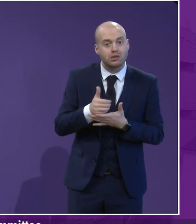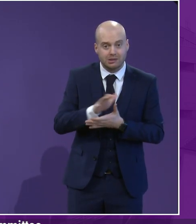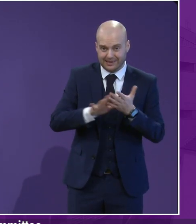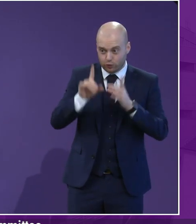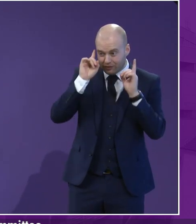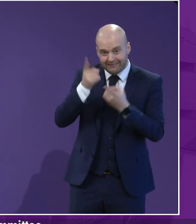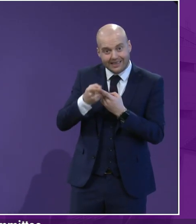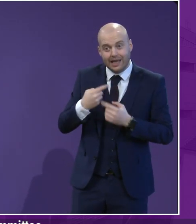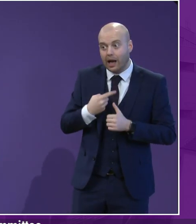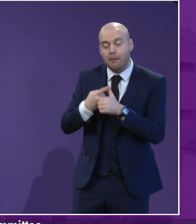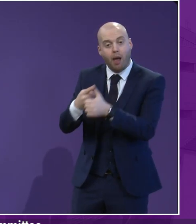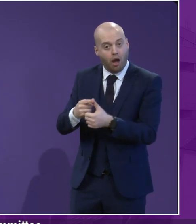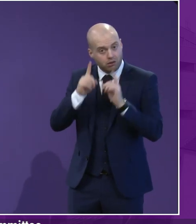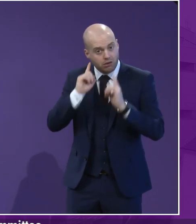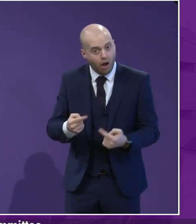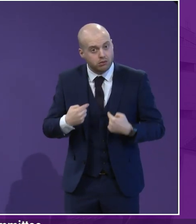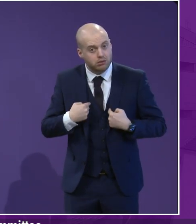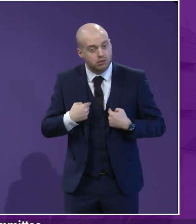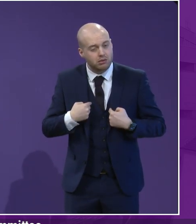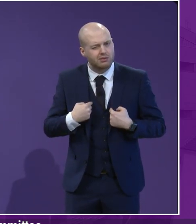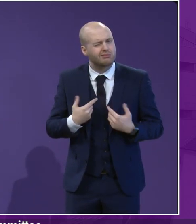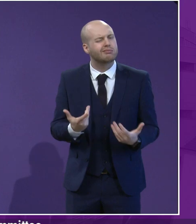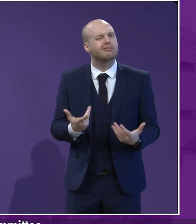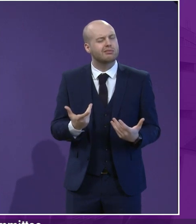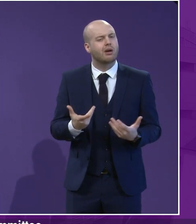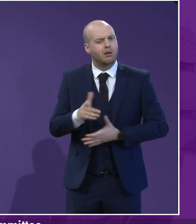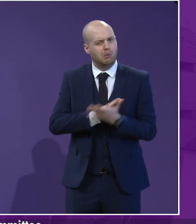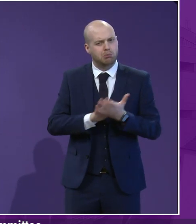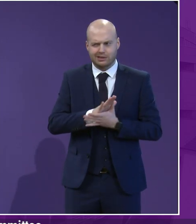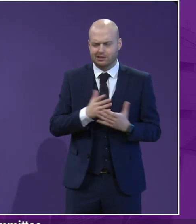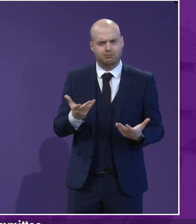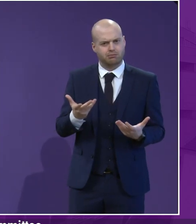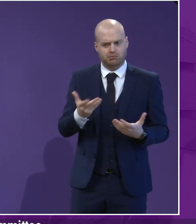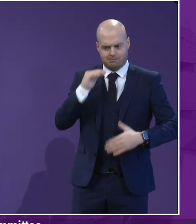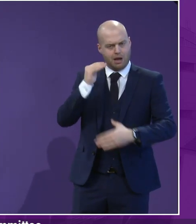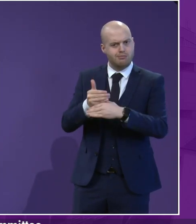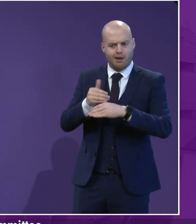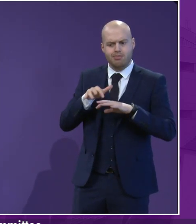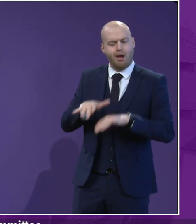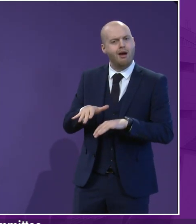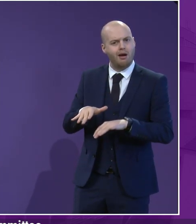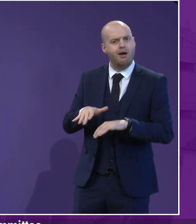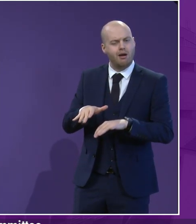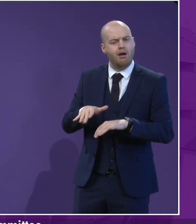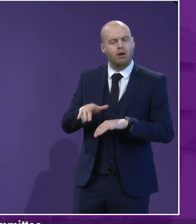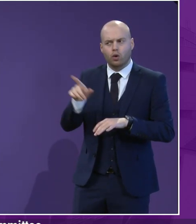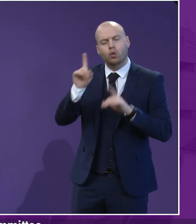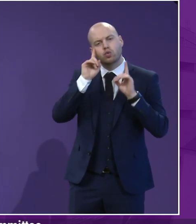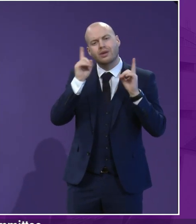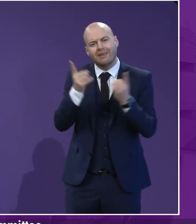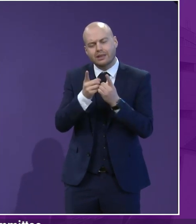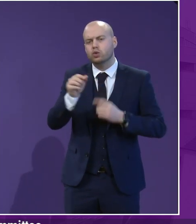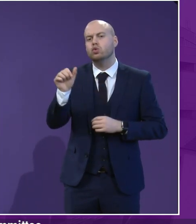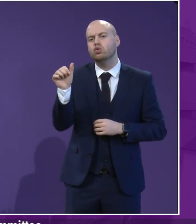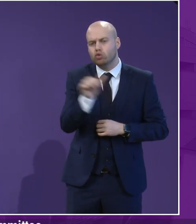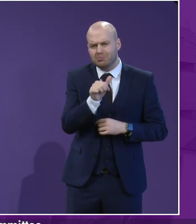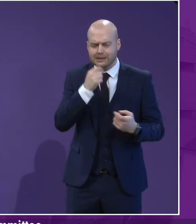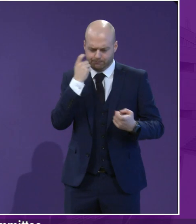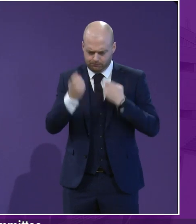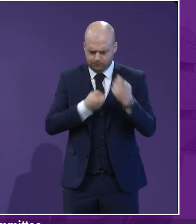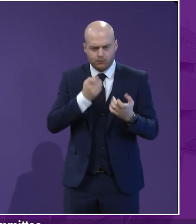a reason why they can't actually relocate. They can't travel. They can't move out of the city that they live in because of the package of care and support that they